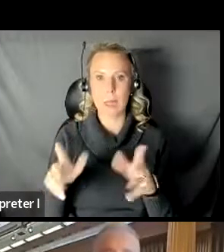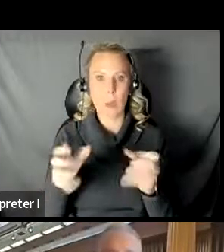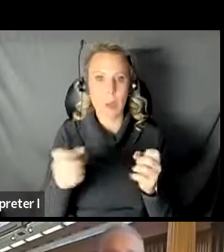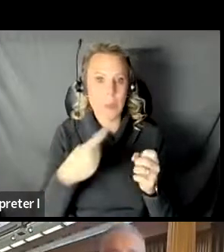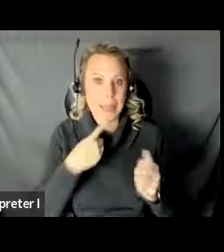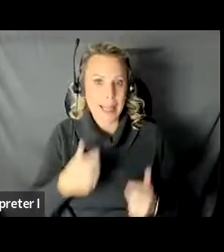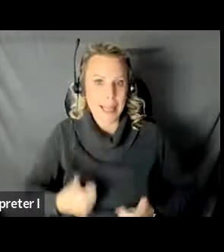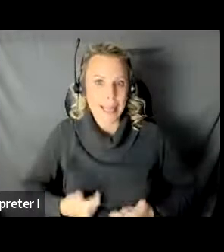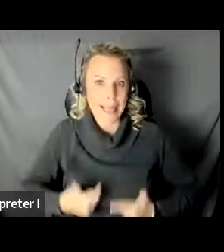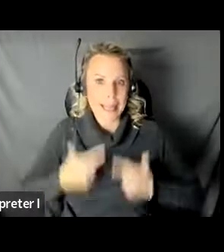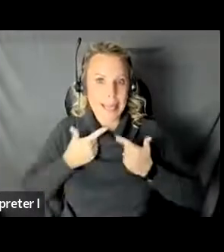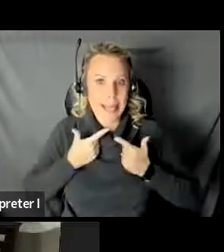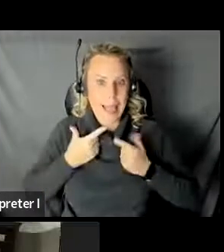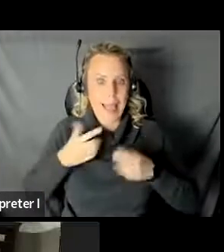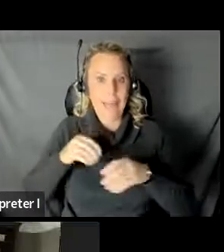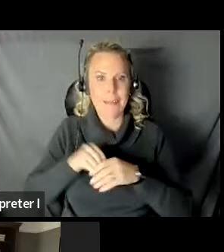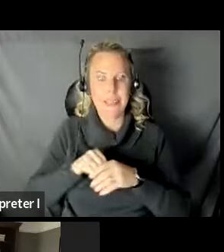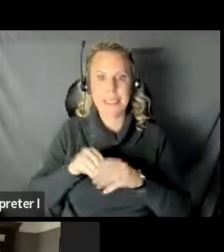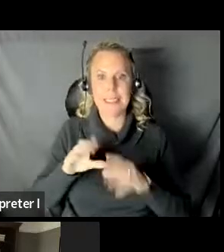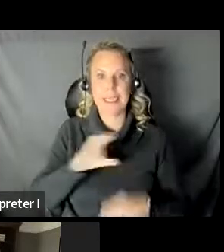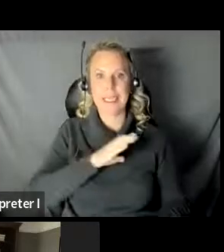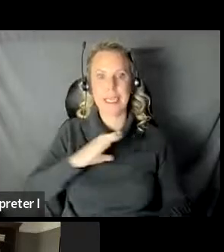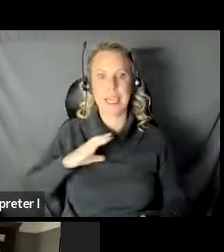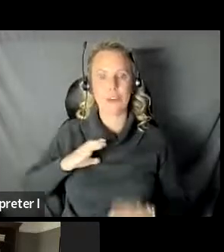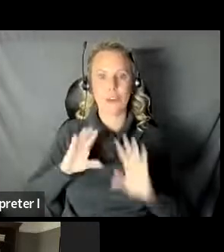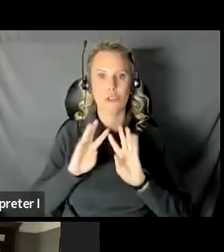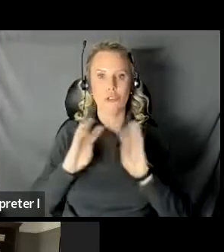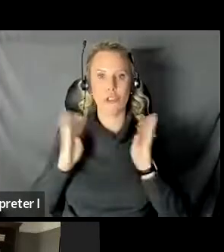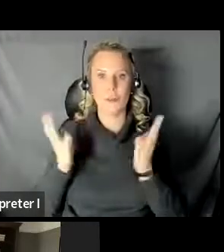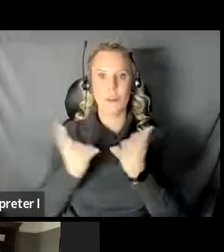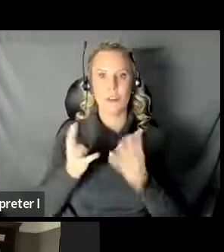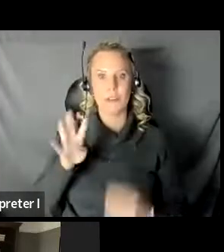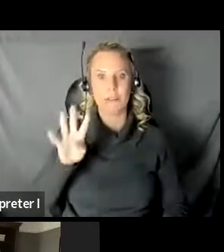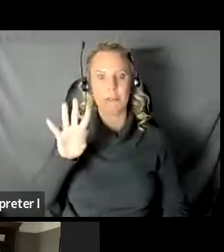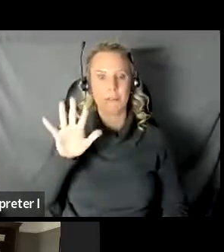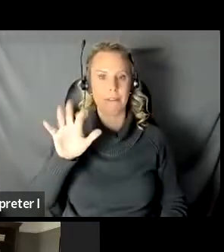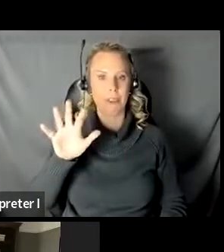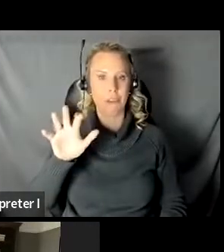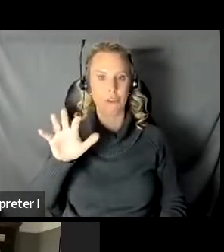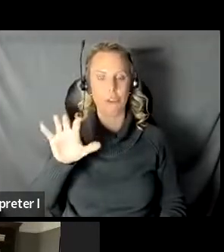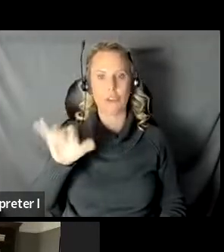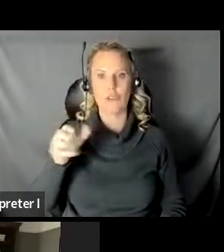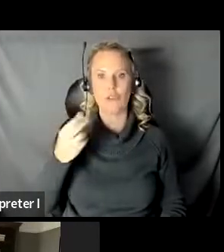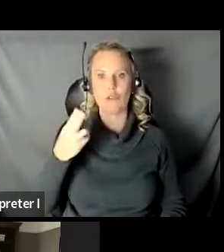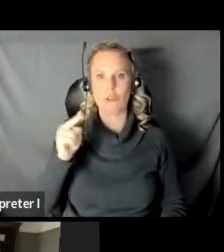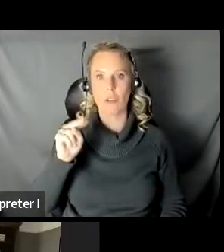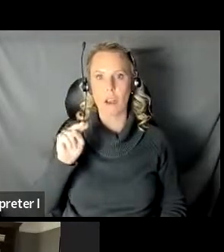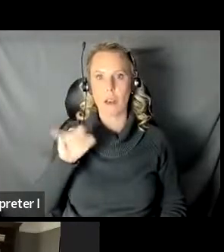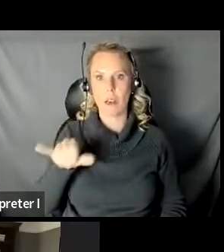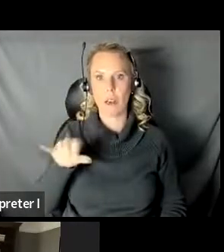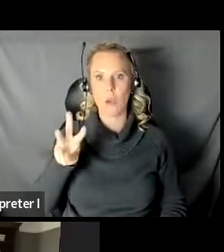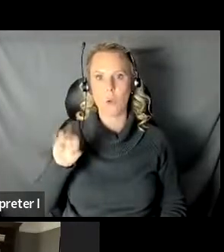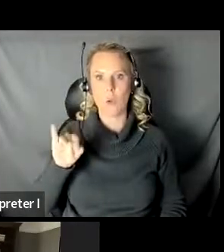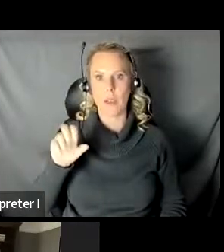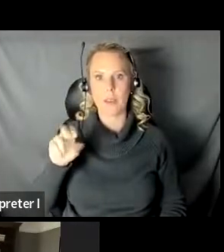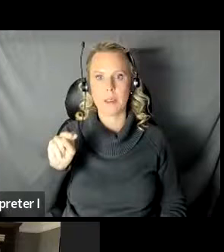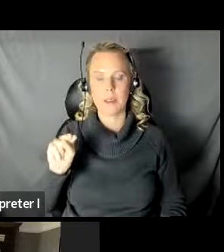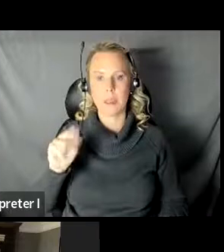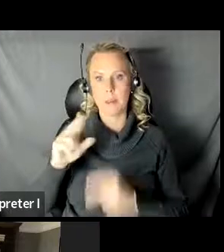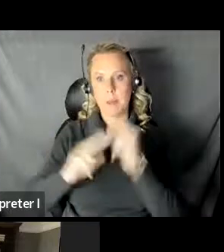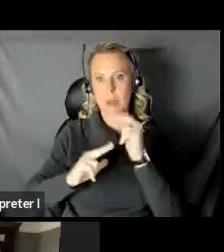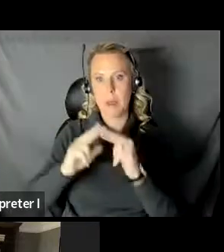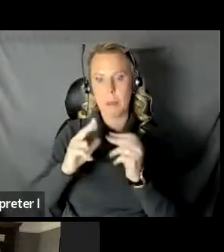say, live in the Council Chambers, Room 500 of the John A. Wilson Building, but a number of members are